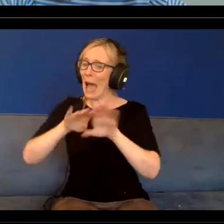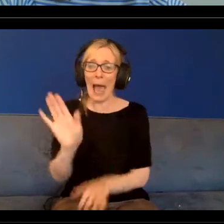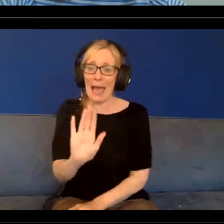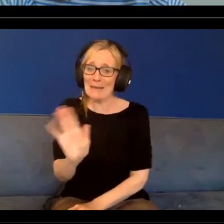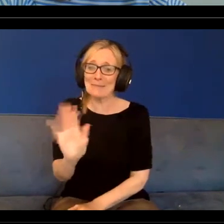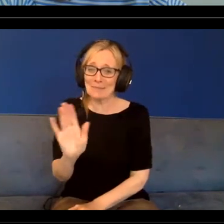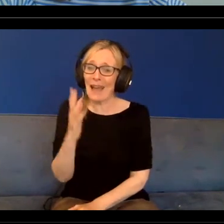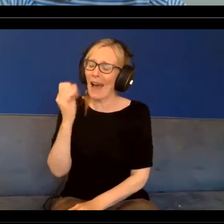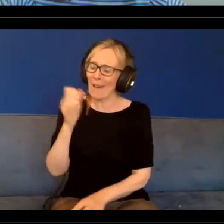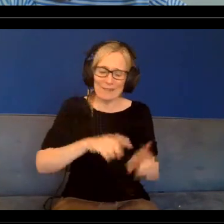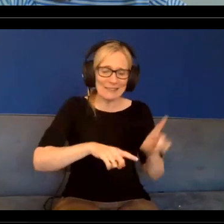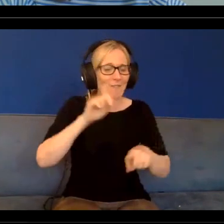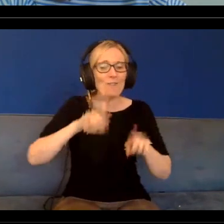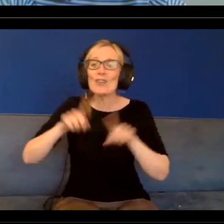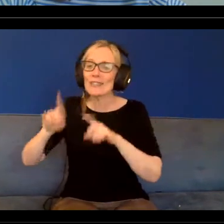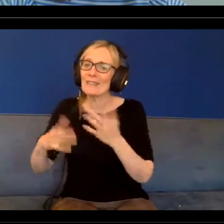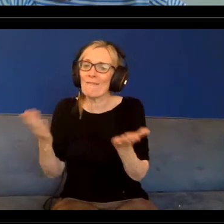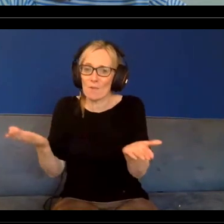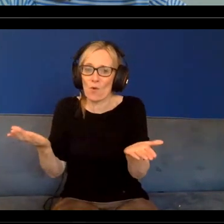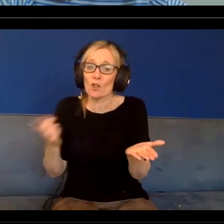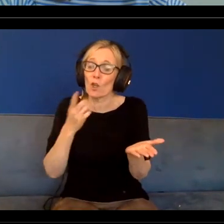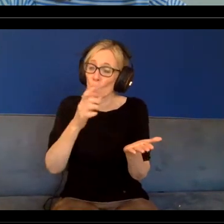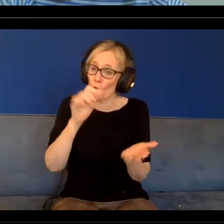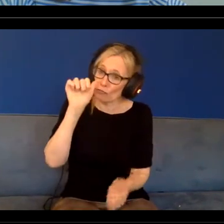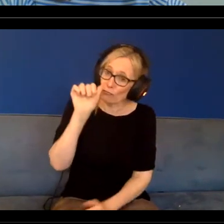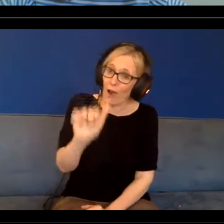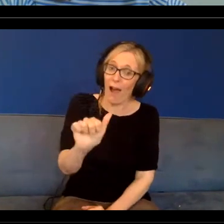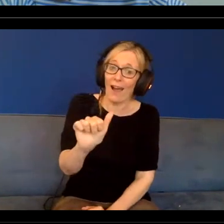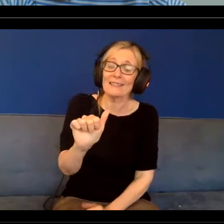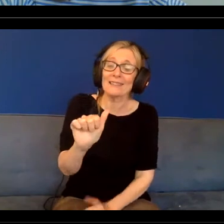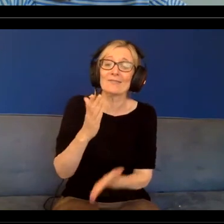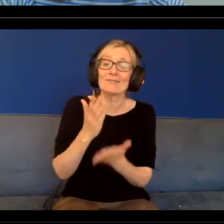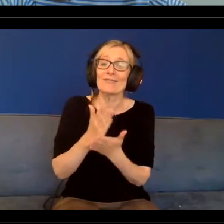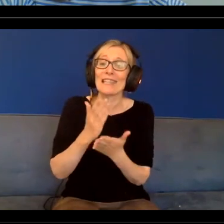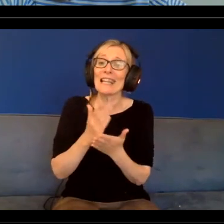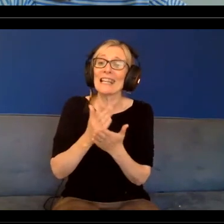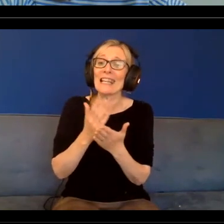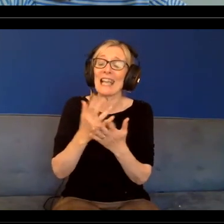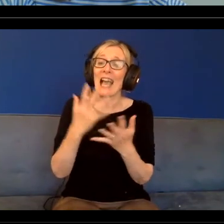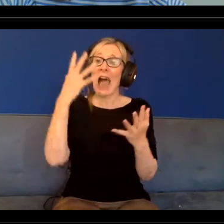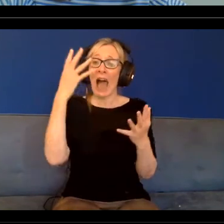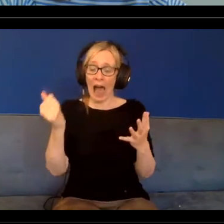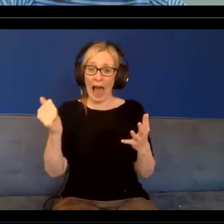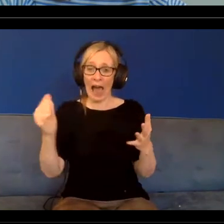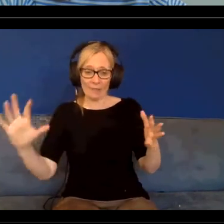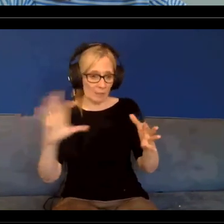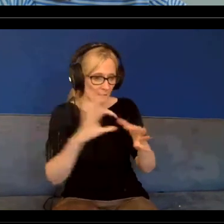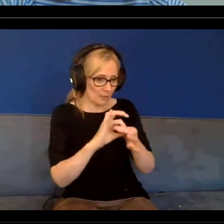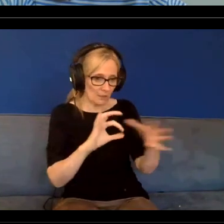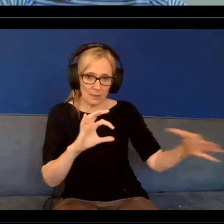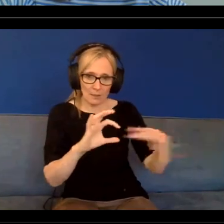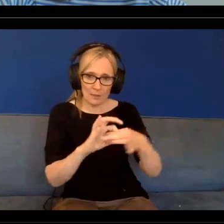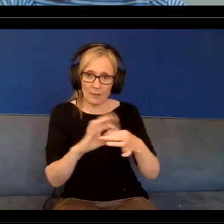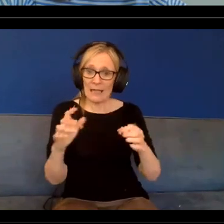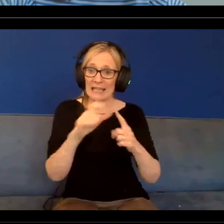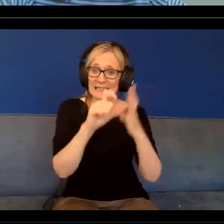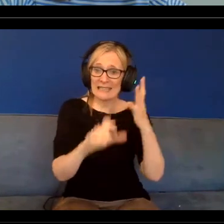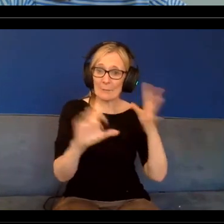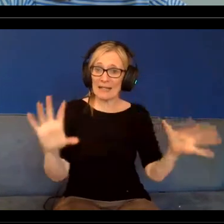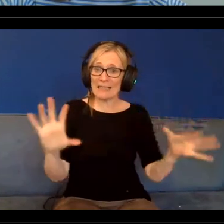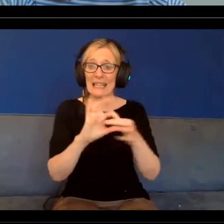the disabled community. And you're absolutely right as well in terms of intersectionality, that disability intersects with other